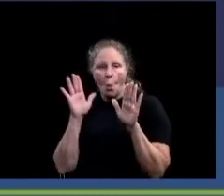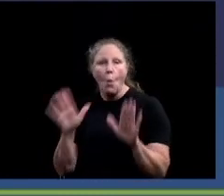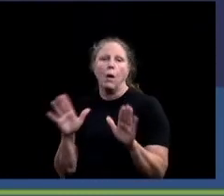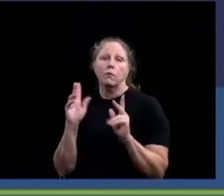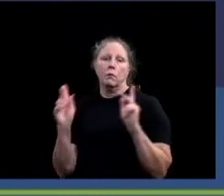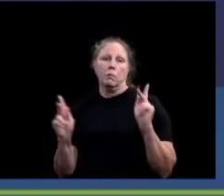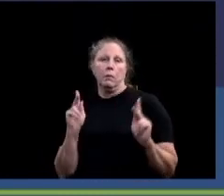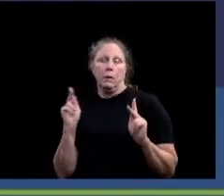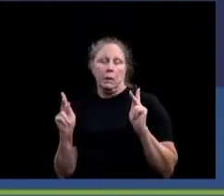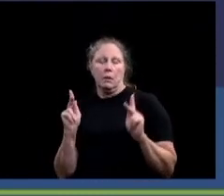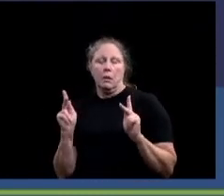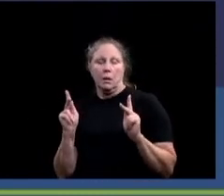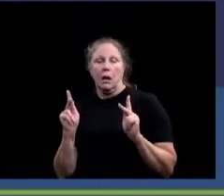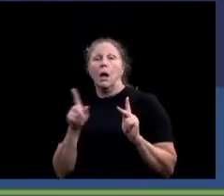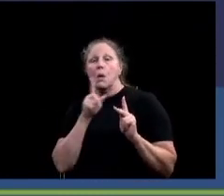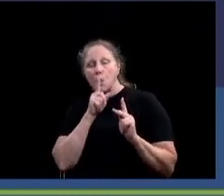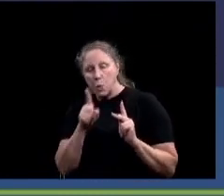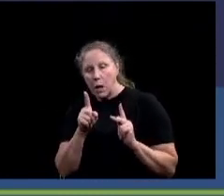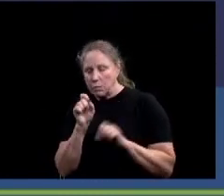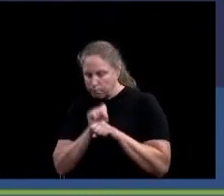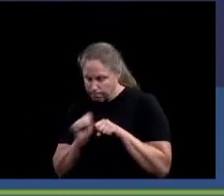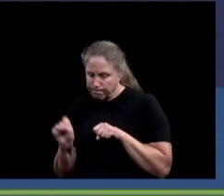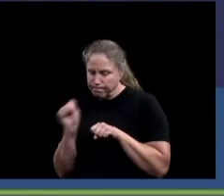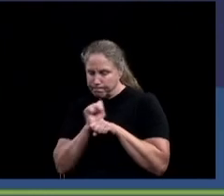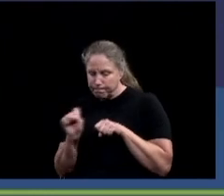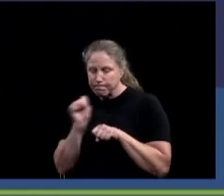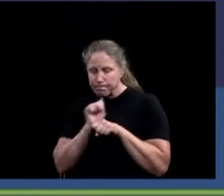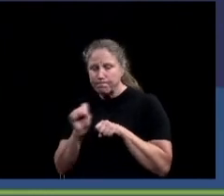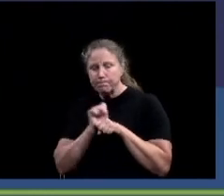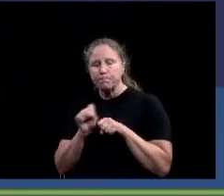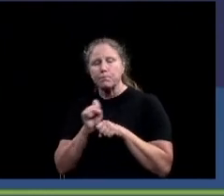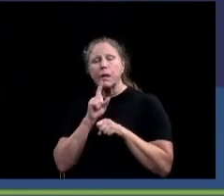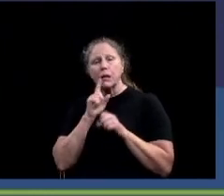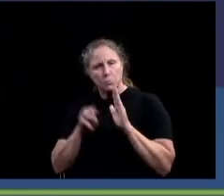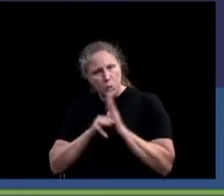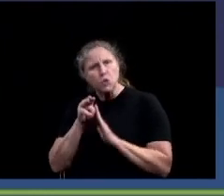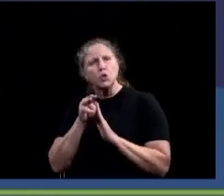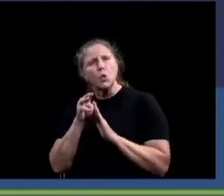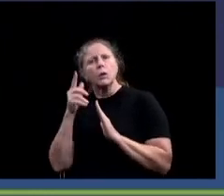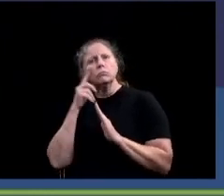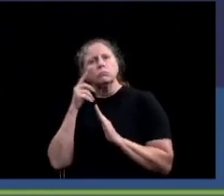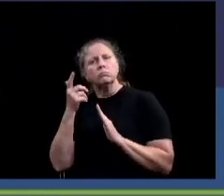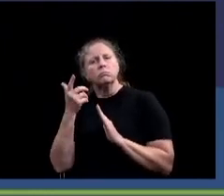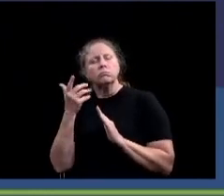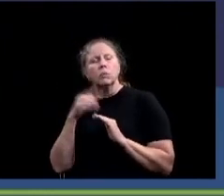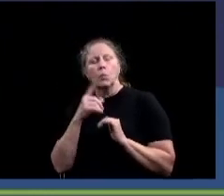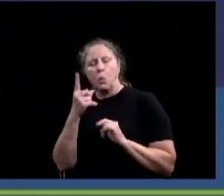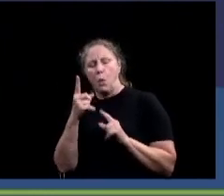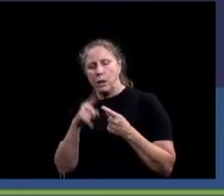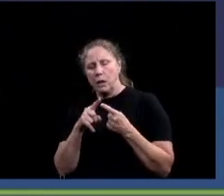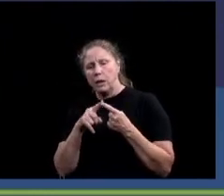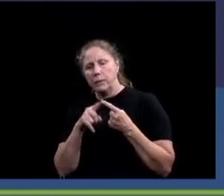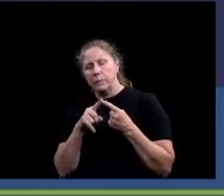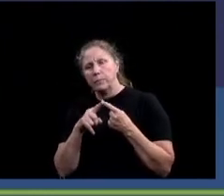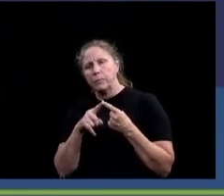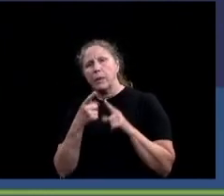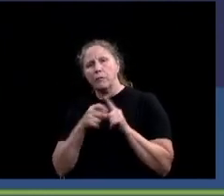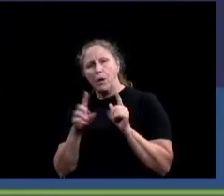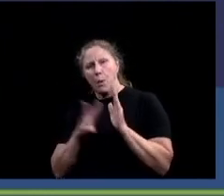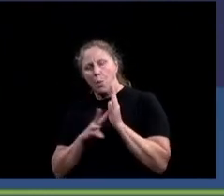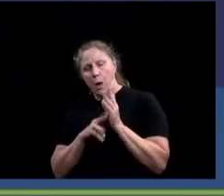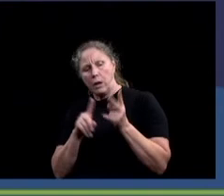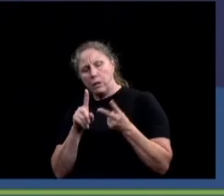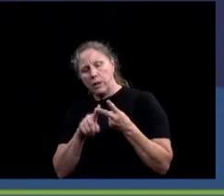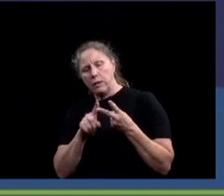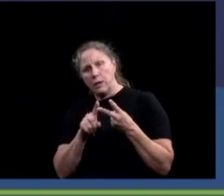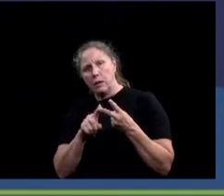and were very mature for their age. One of them was from Waco, and the other one wasn't, but their families were,